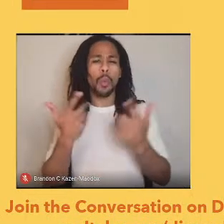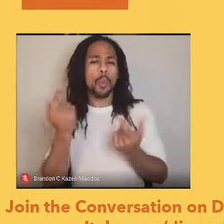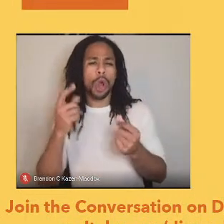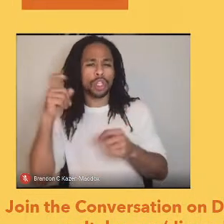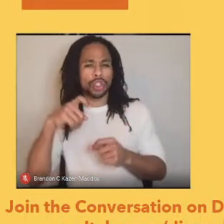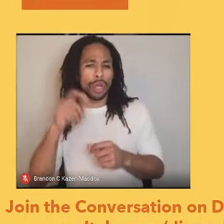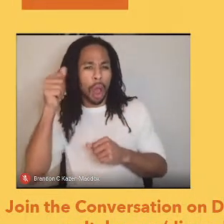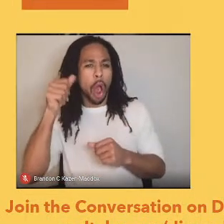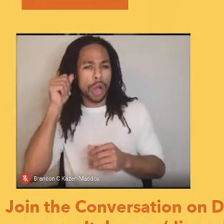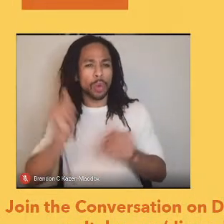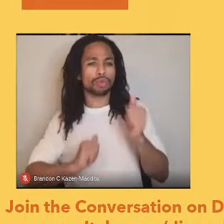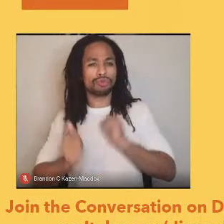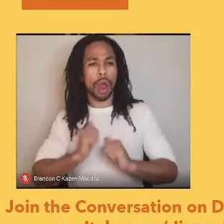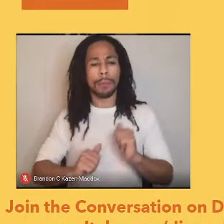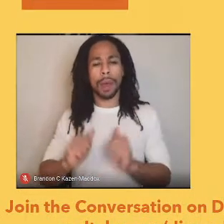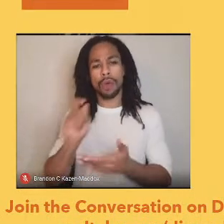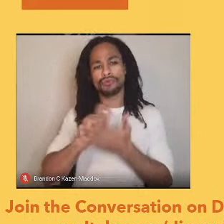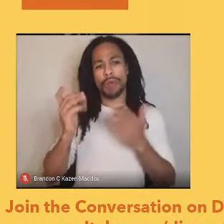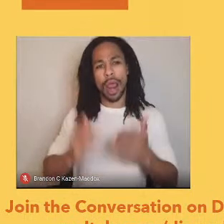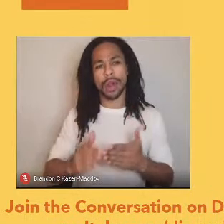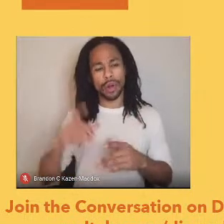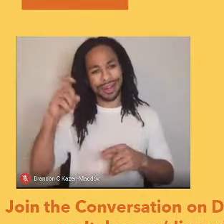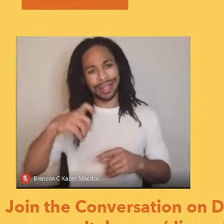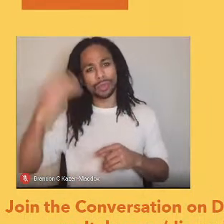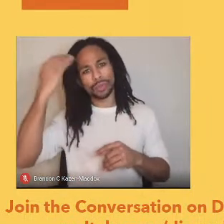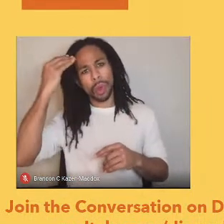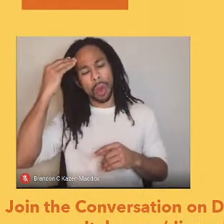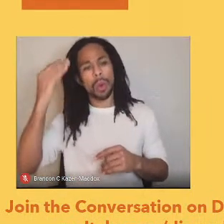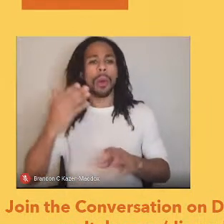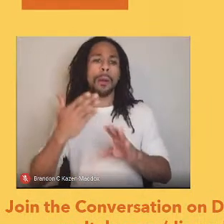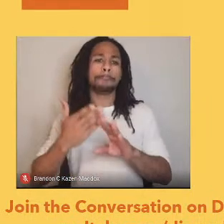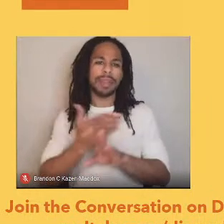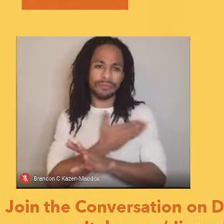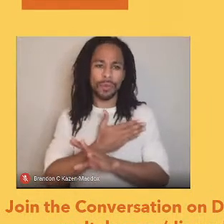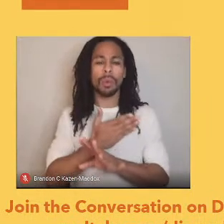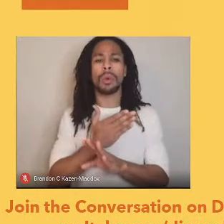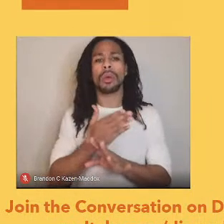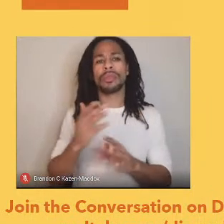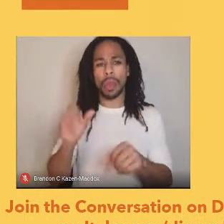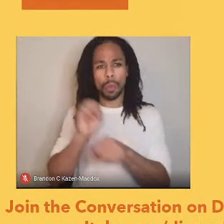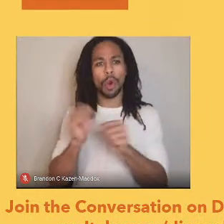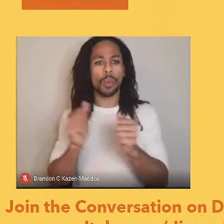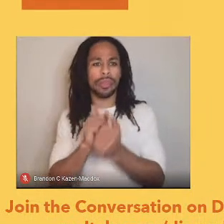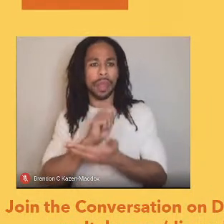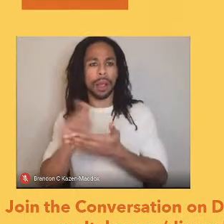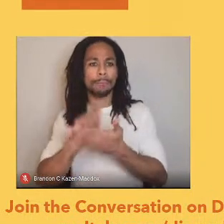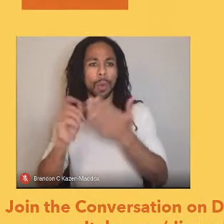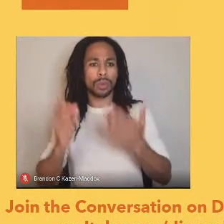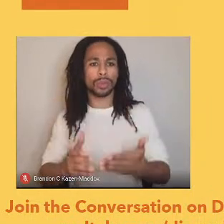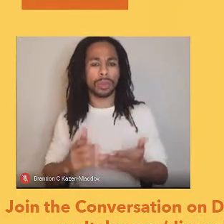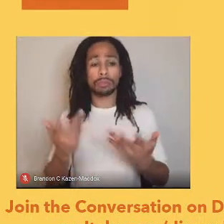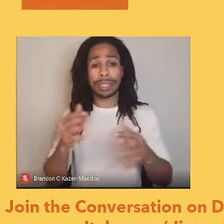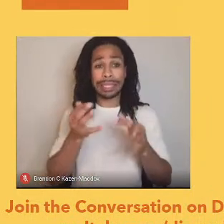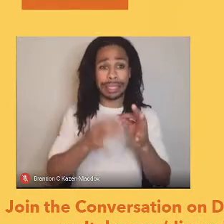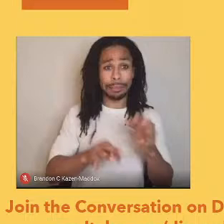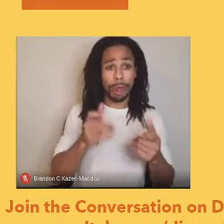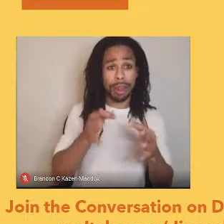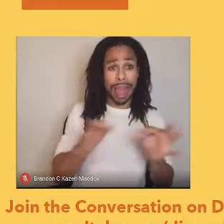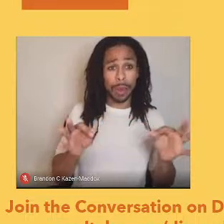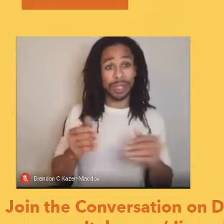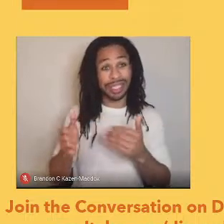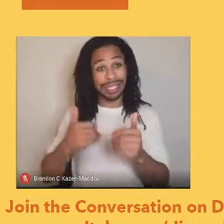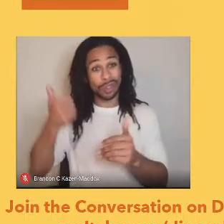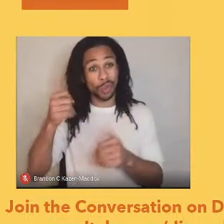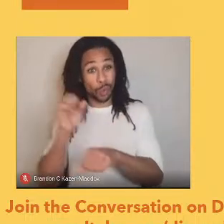to communicate what they're looking for from their composers? Is simpler language easier to work with? So let me give a little bit